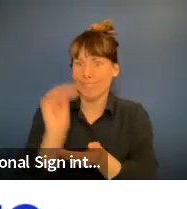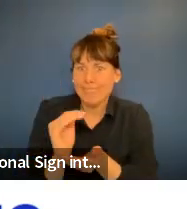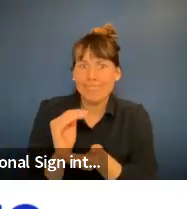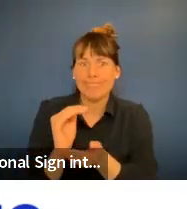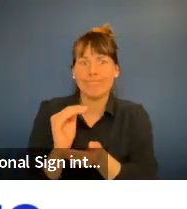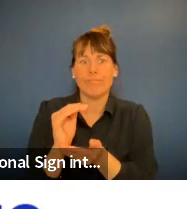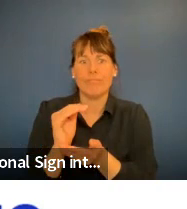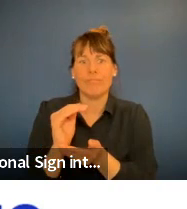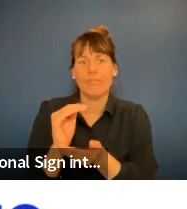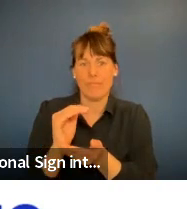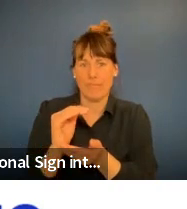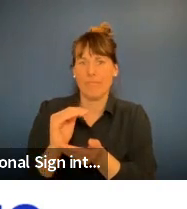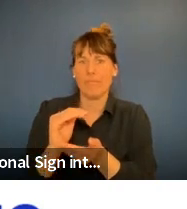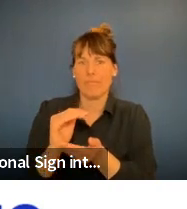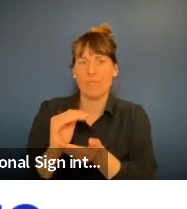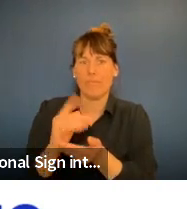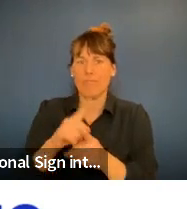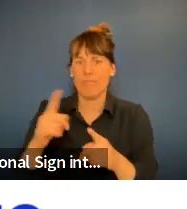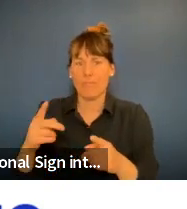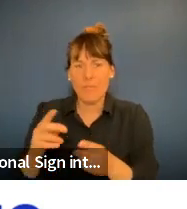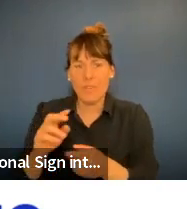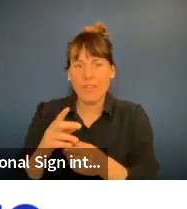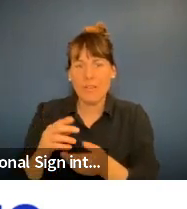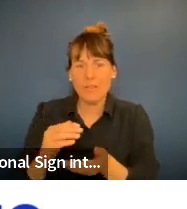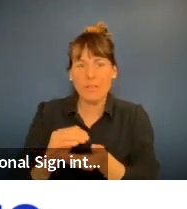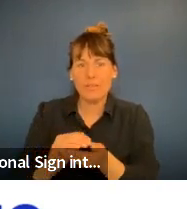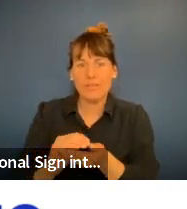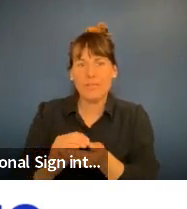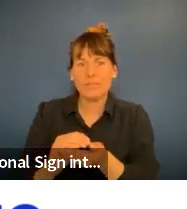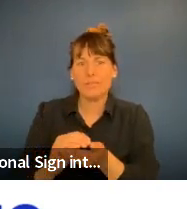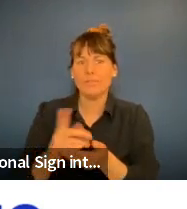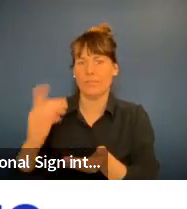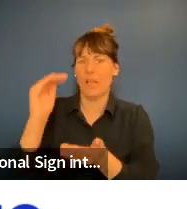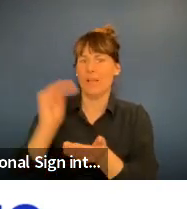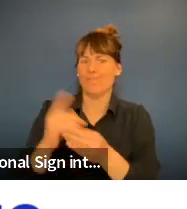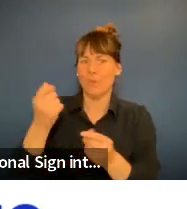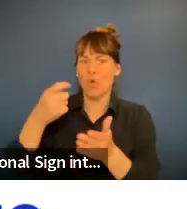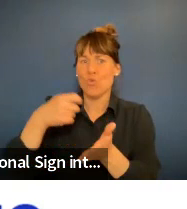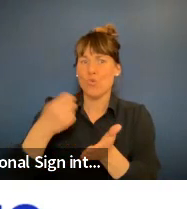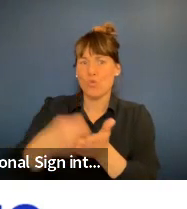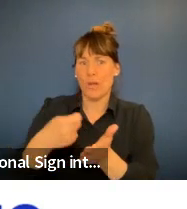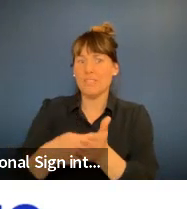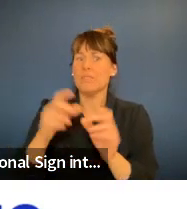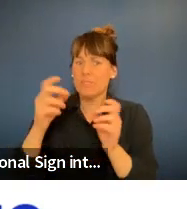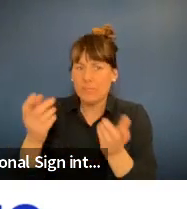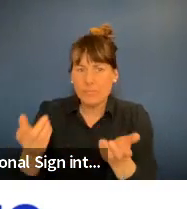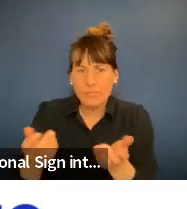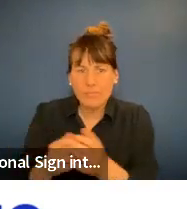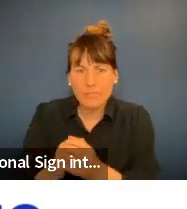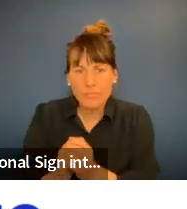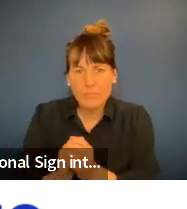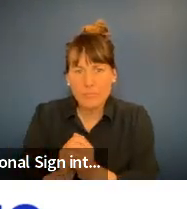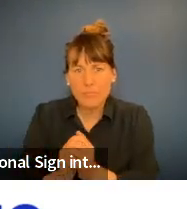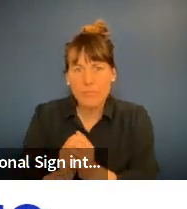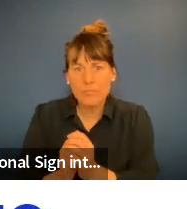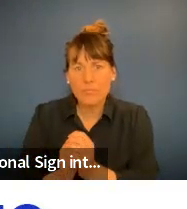providing someone, for example, a wheelchair or hearing aid would not necessarily produce that same level of resentment. Next slide,